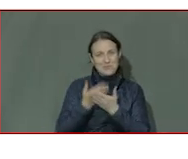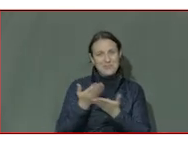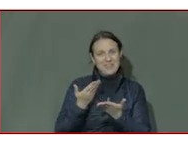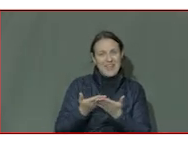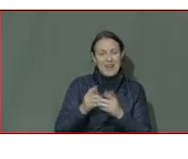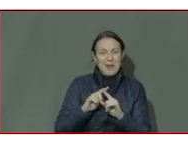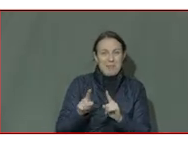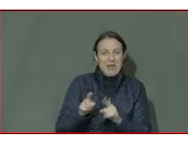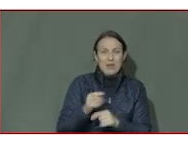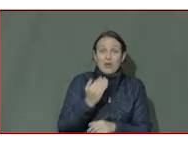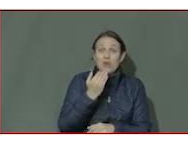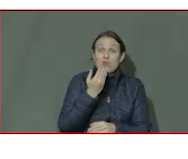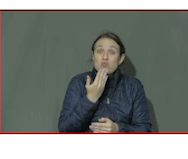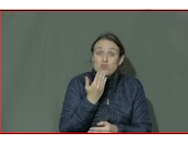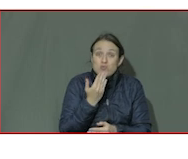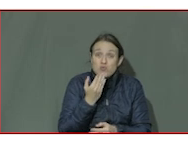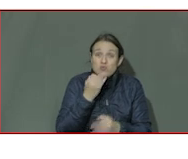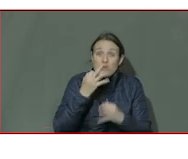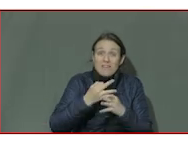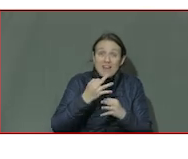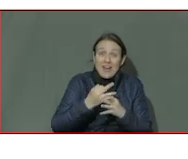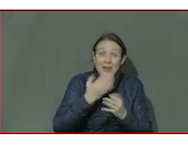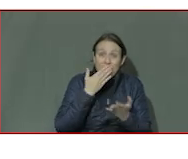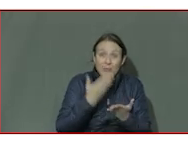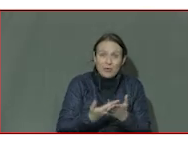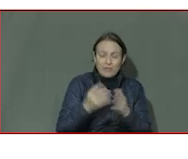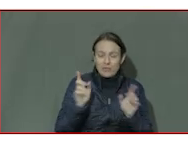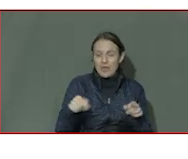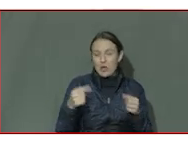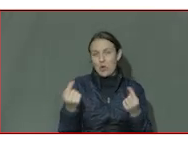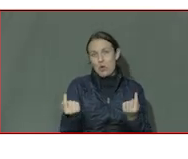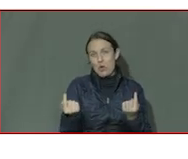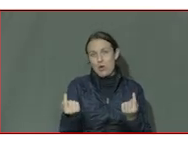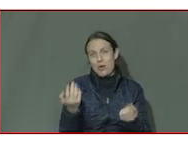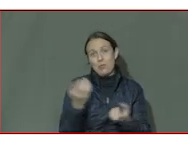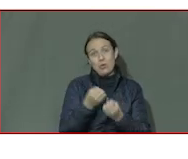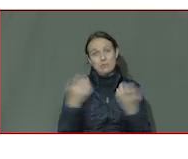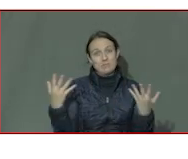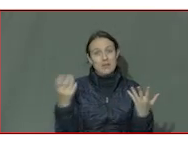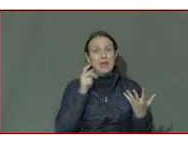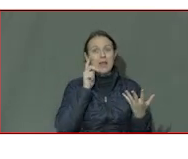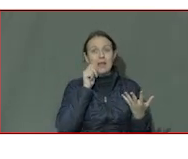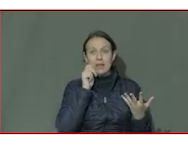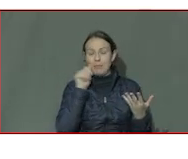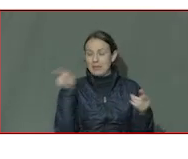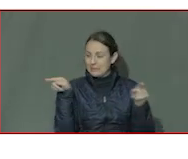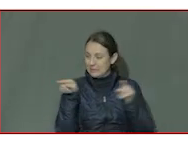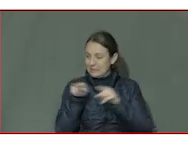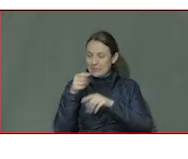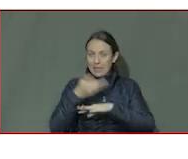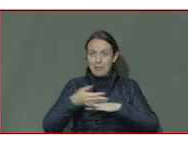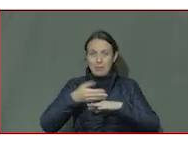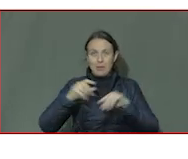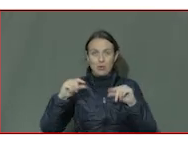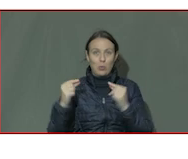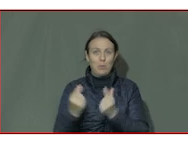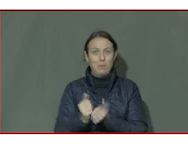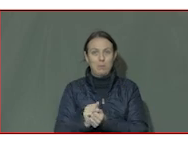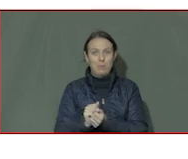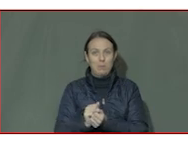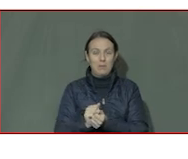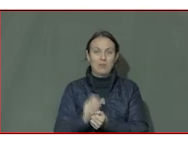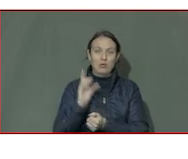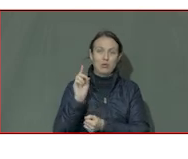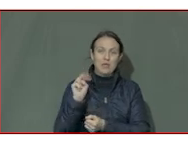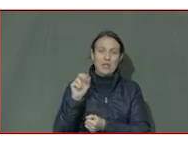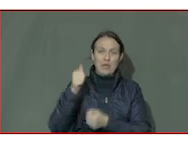the actual father because many men share the same blood group. Therefore, DNA profiling